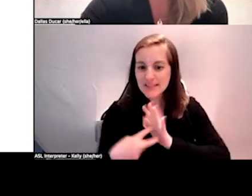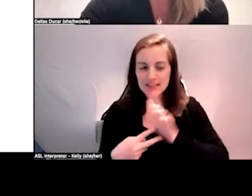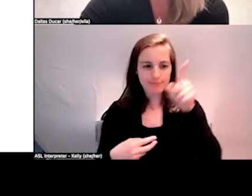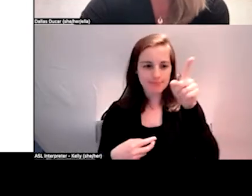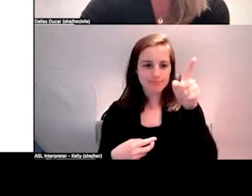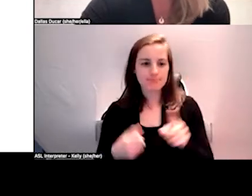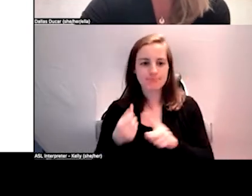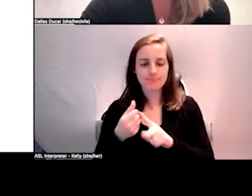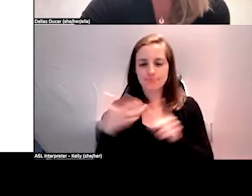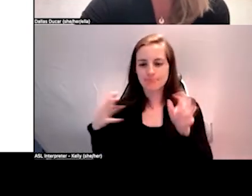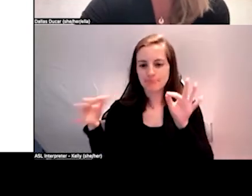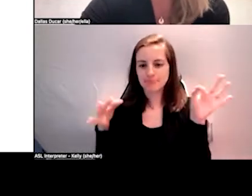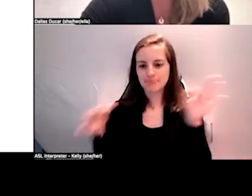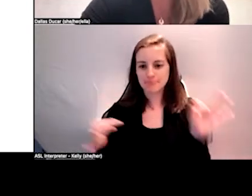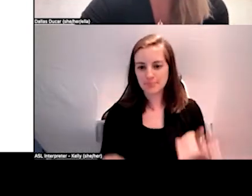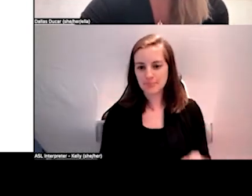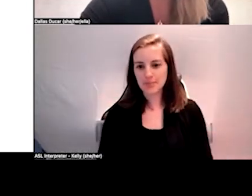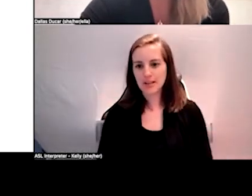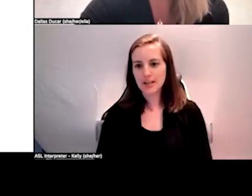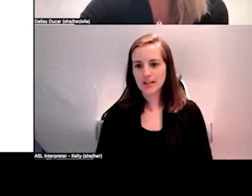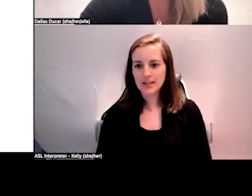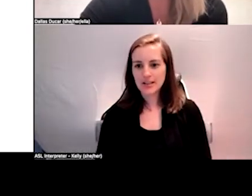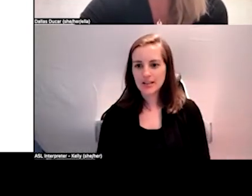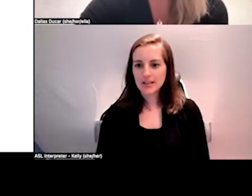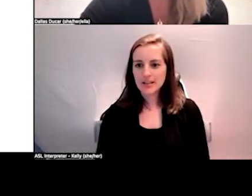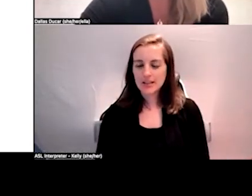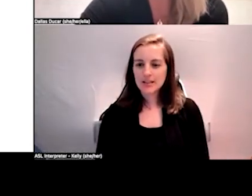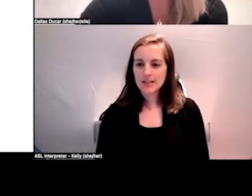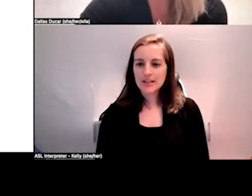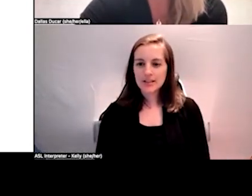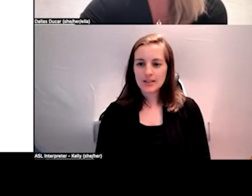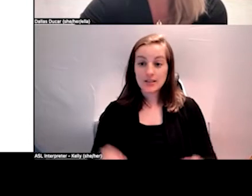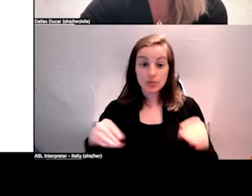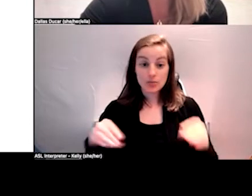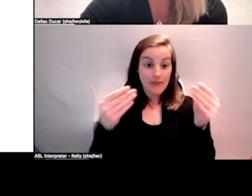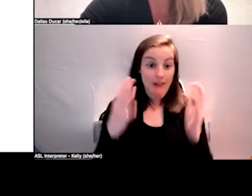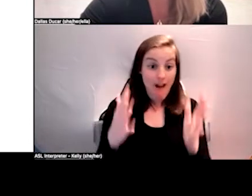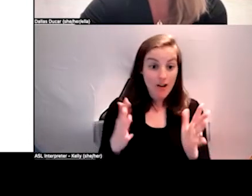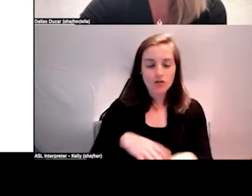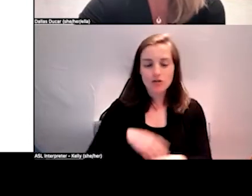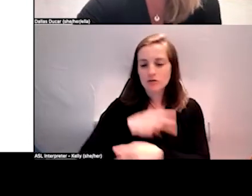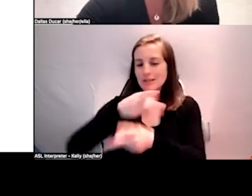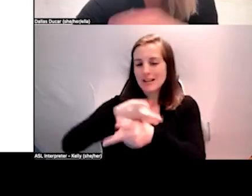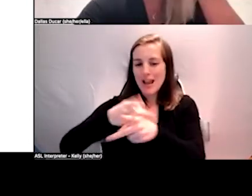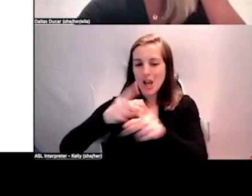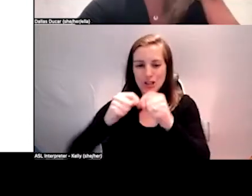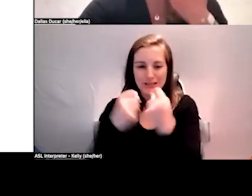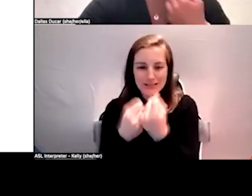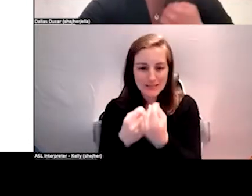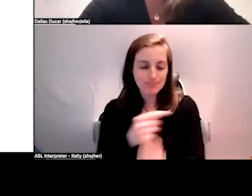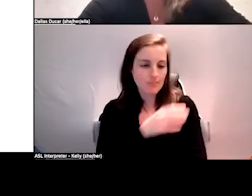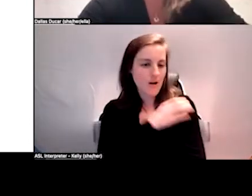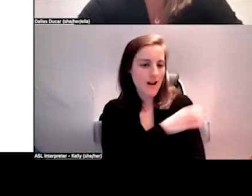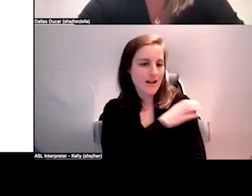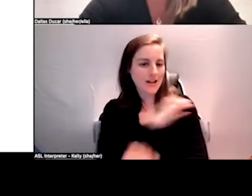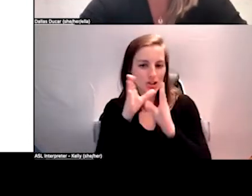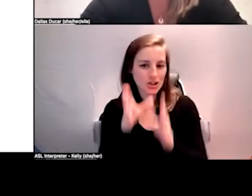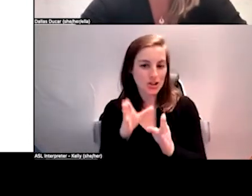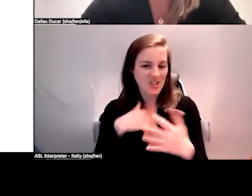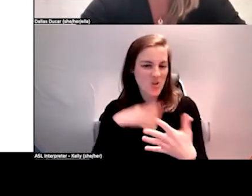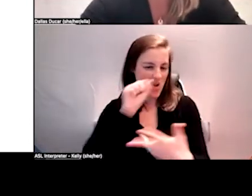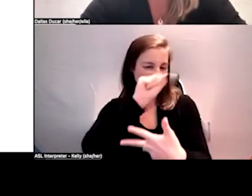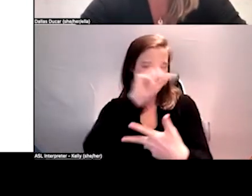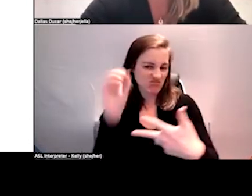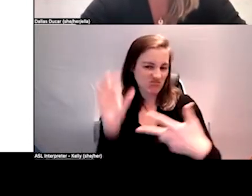or just in general, our provider, care team, or clinicians. So just wanted to mention these.